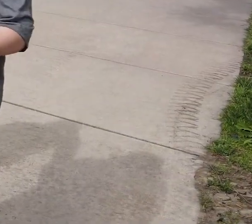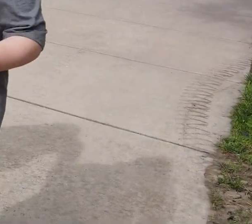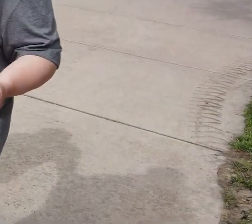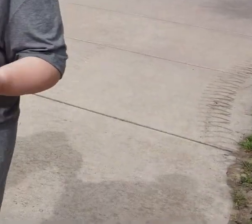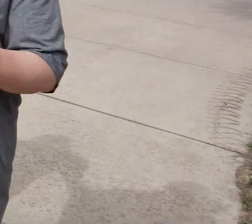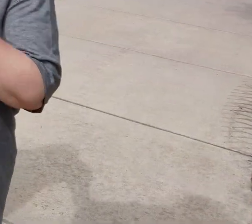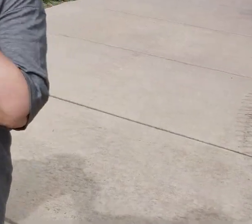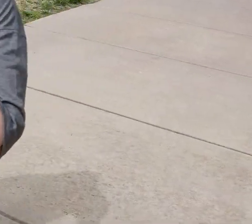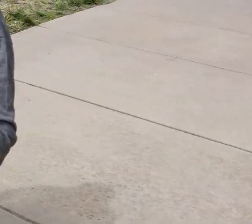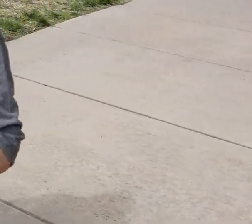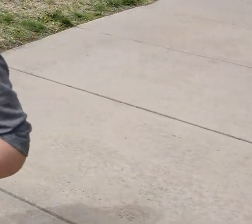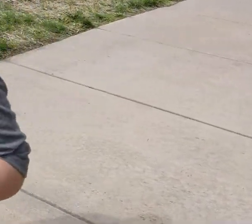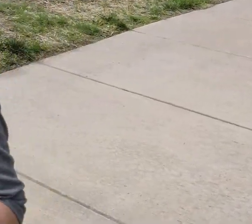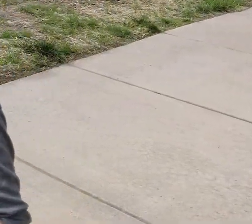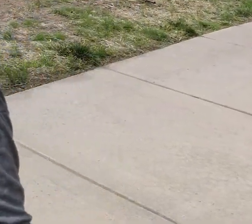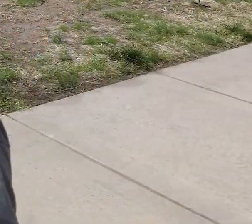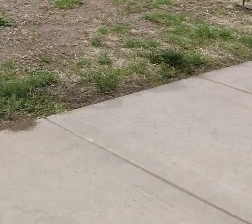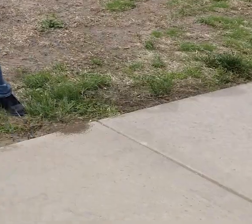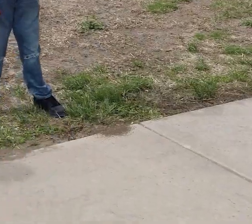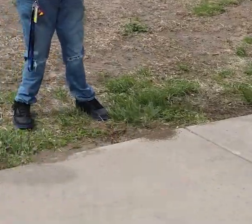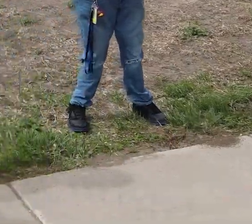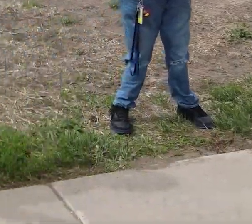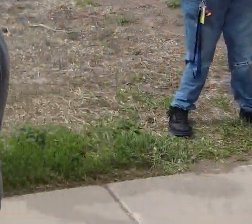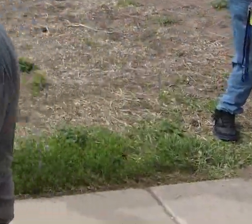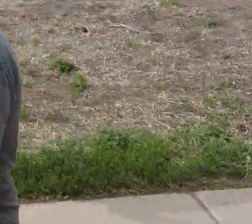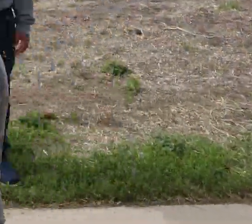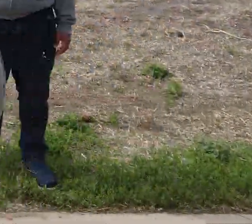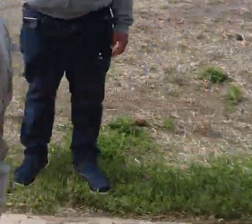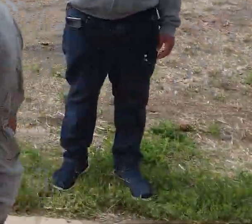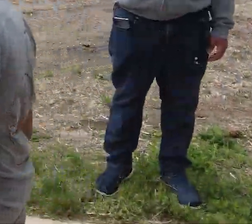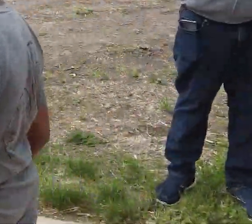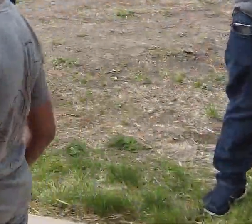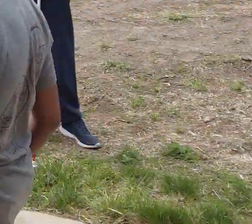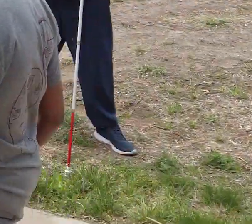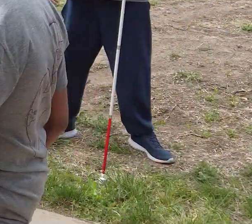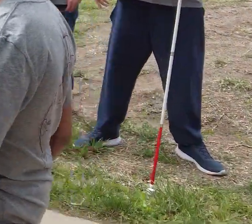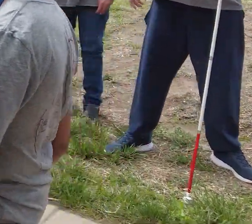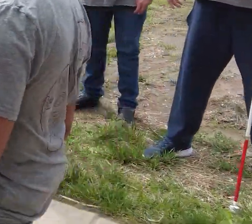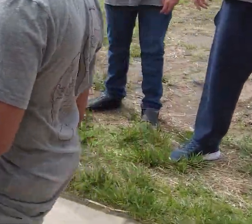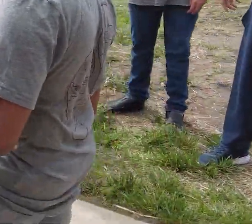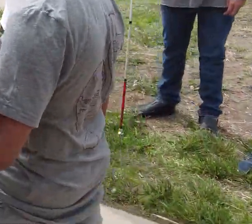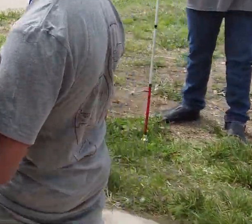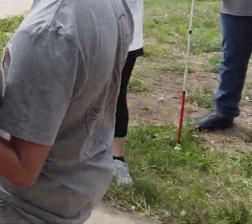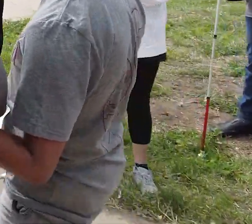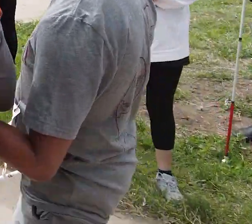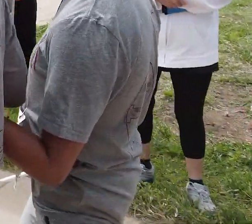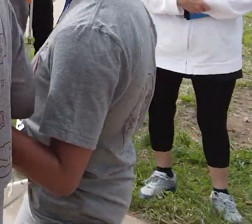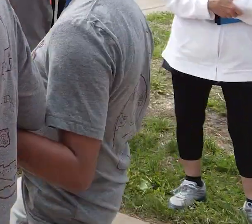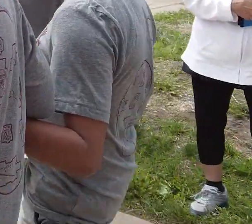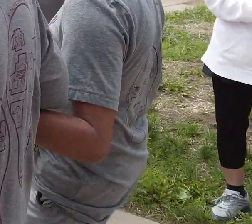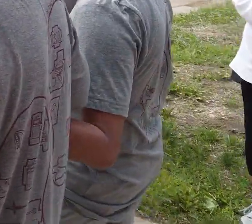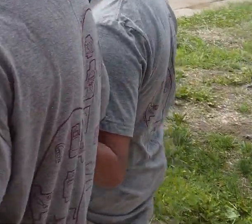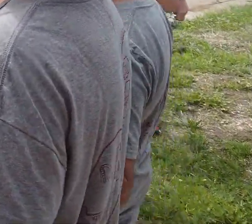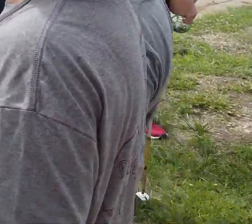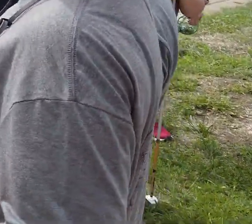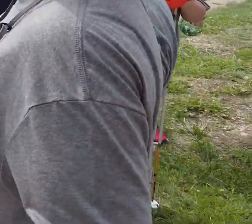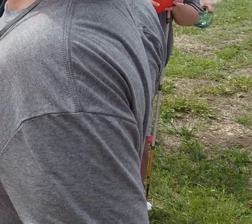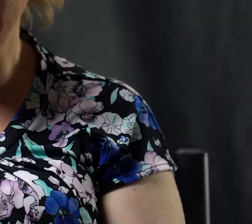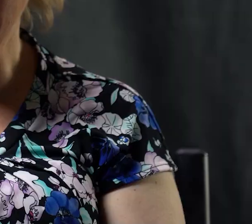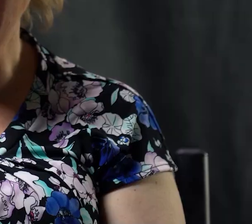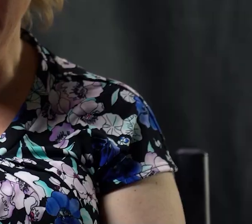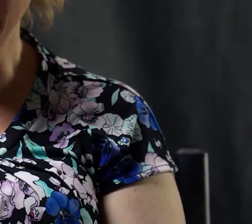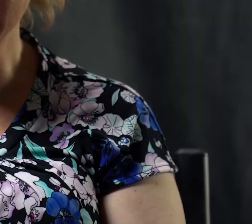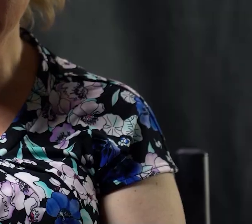with the cane. Amy signs thank you in ASL. Title: Amy Gunning, CSDB teacher. Amy sits in front of a gray background. I have cone rod